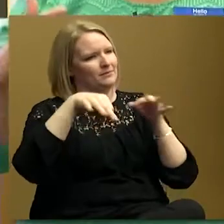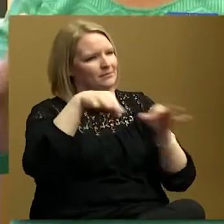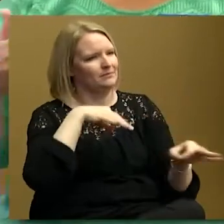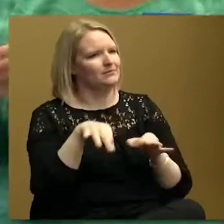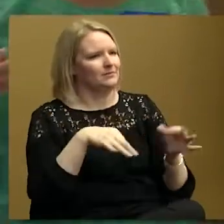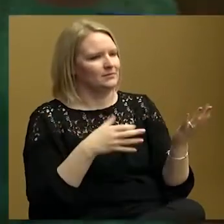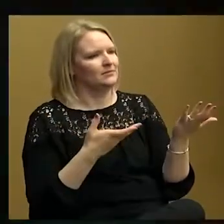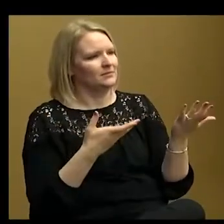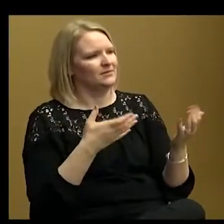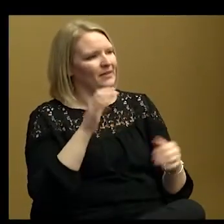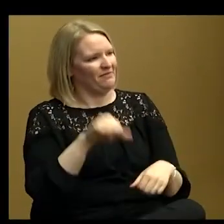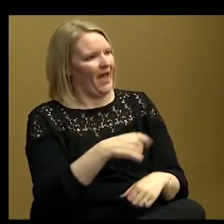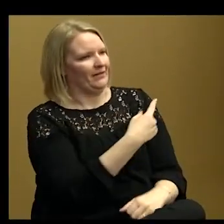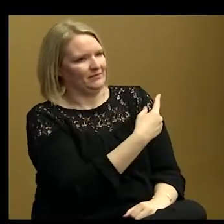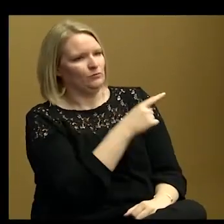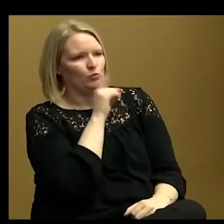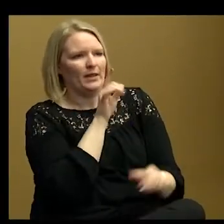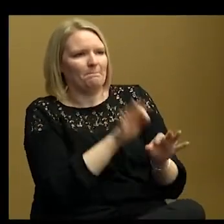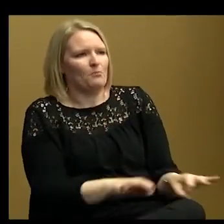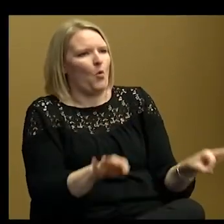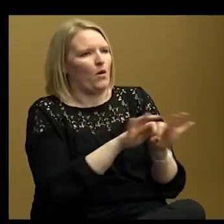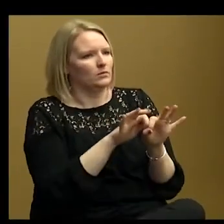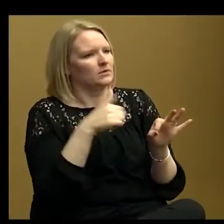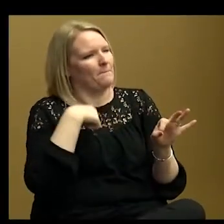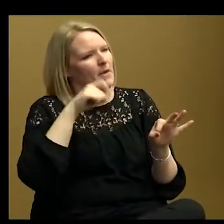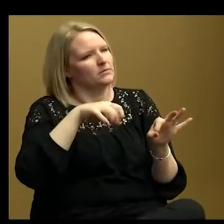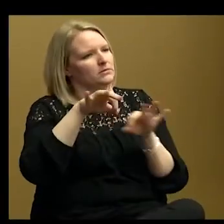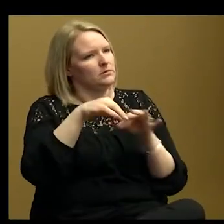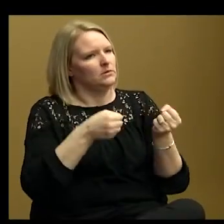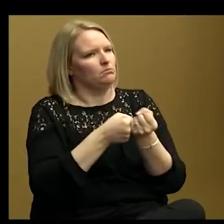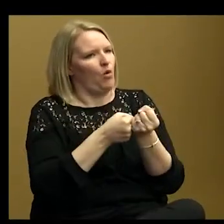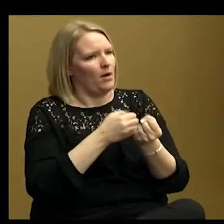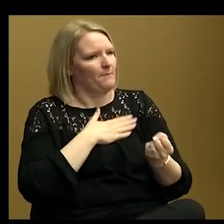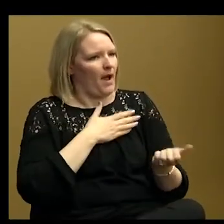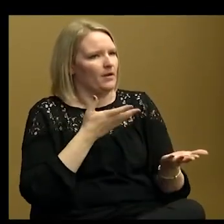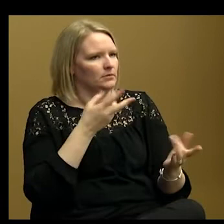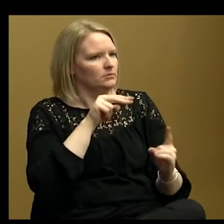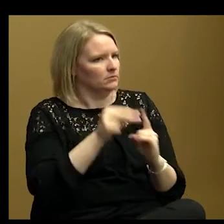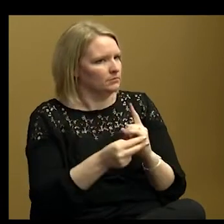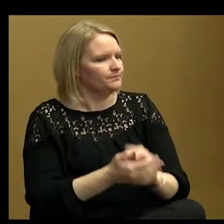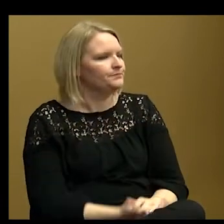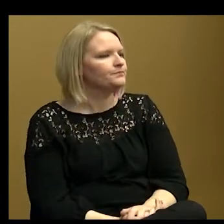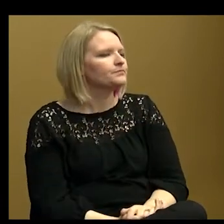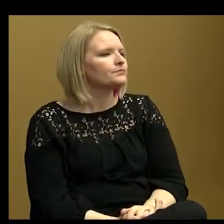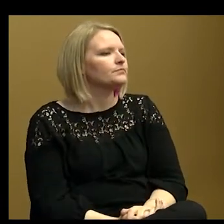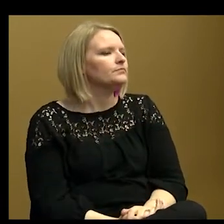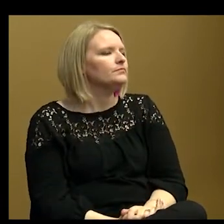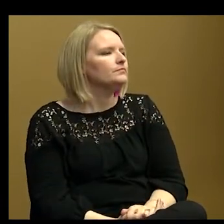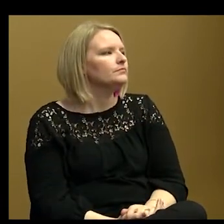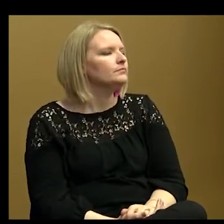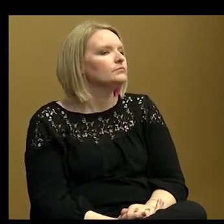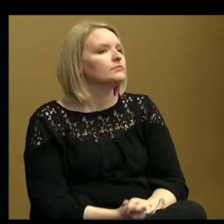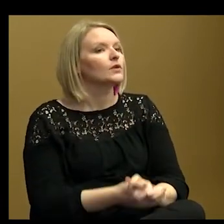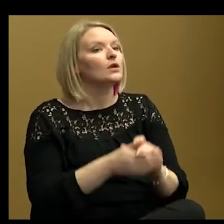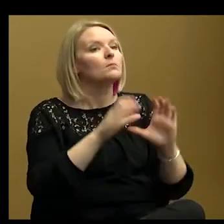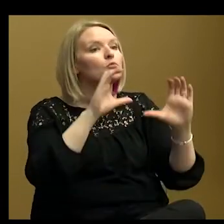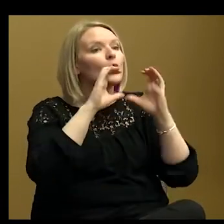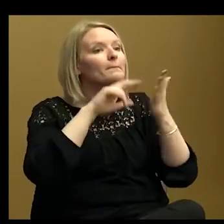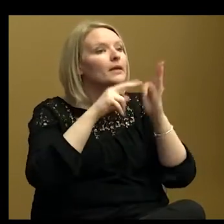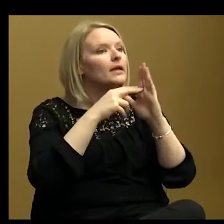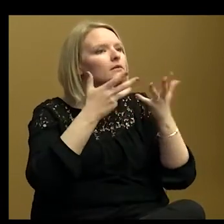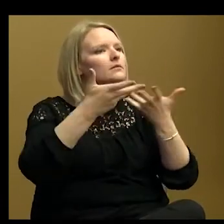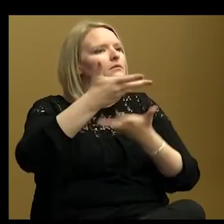this instrument to me is a very important instrument to use. So communication is interaction,